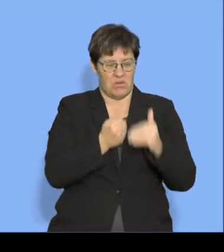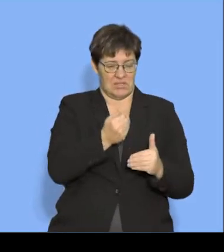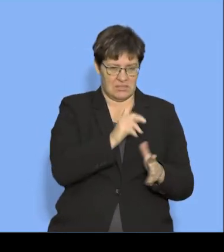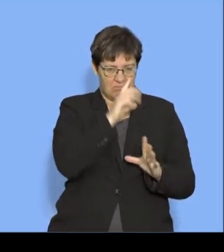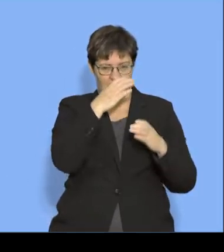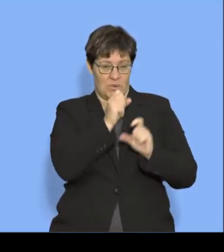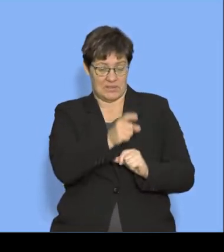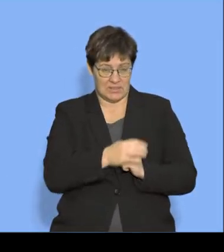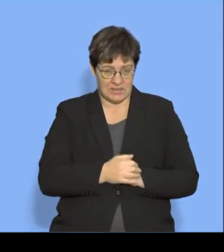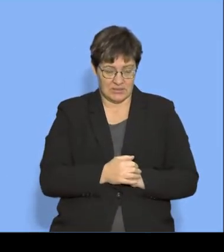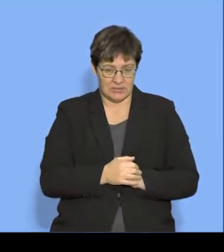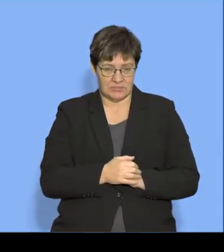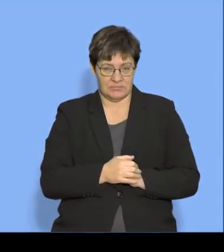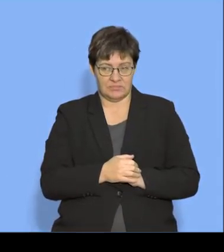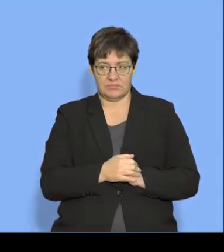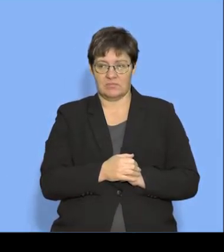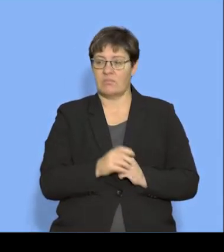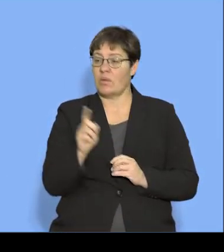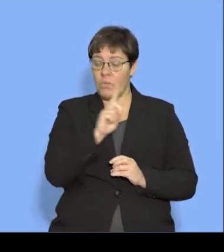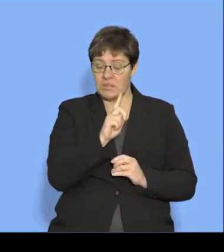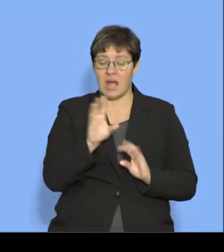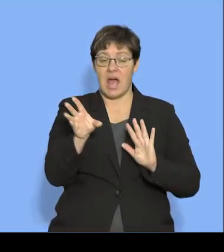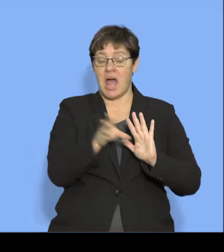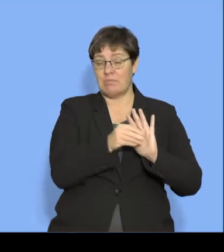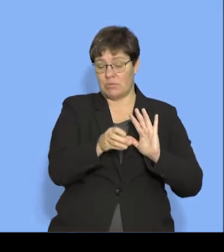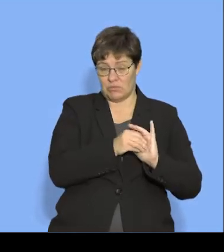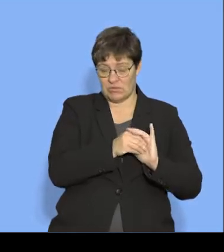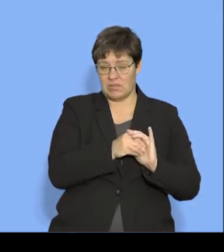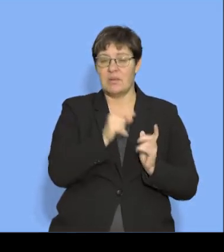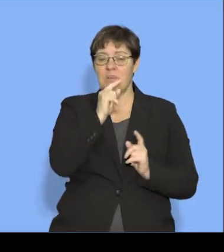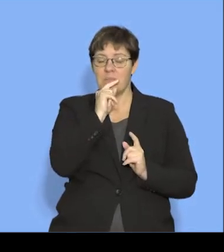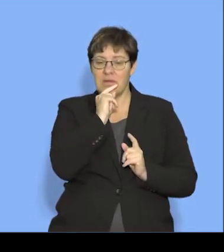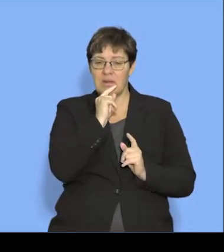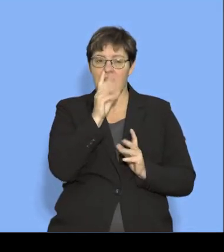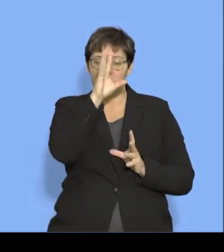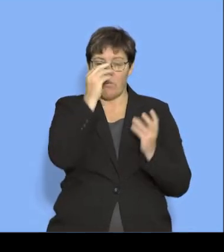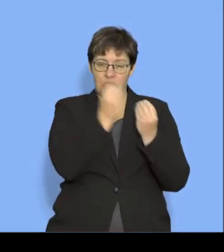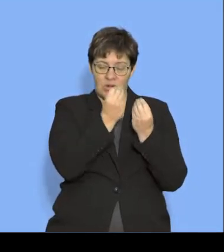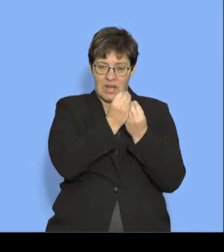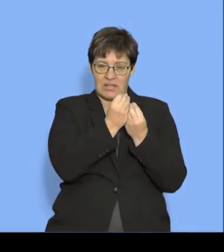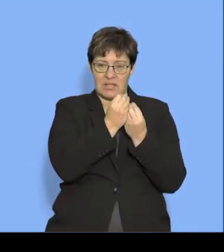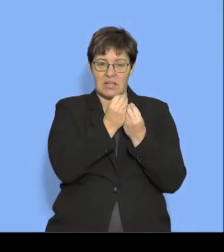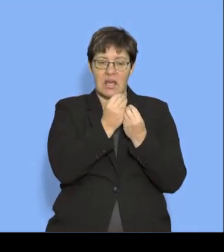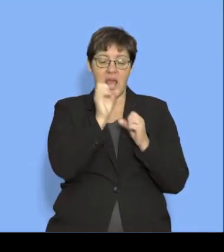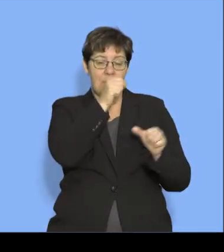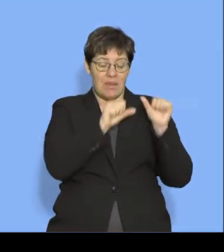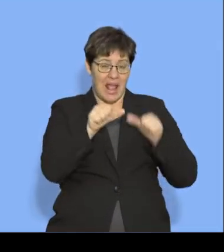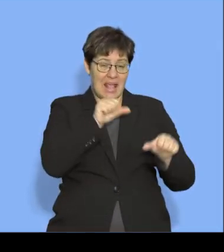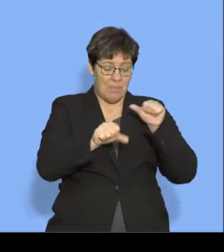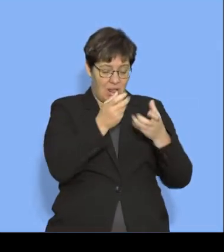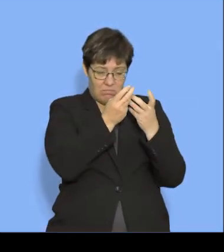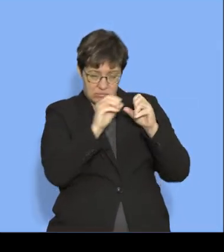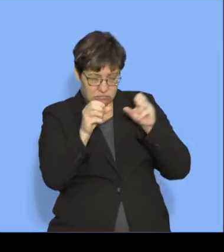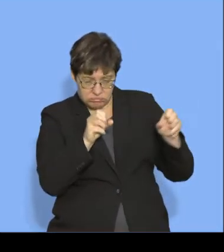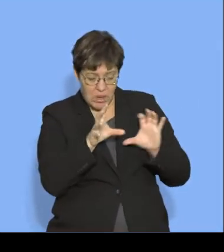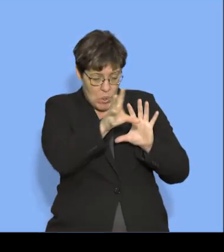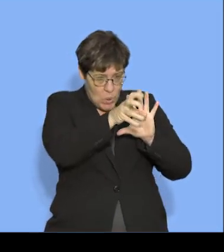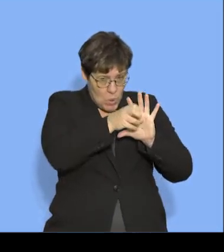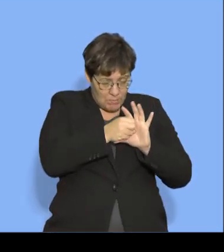we're focusing on today, which is absorption, which is basically taking in the products after they are chemically broken down. And